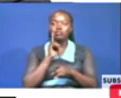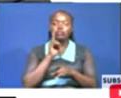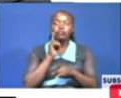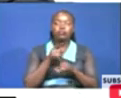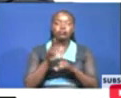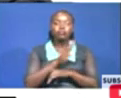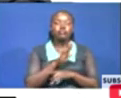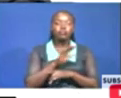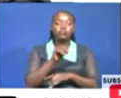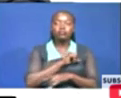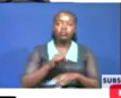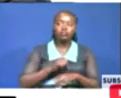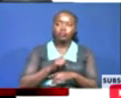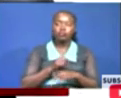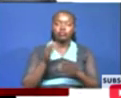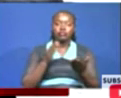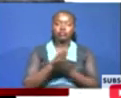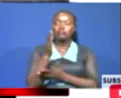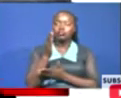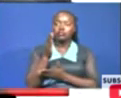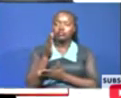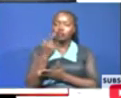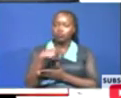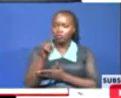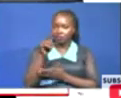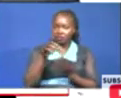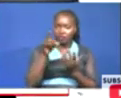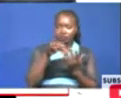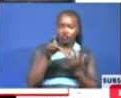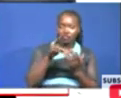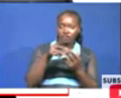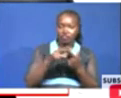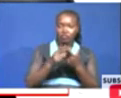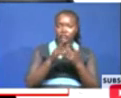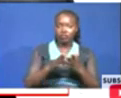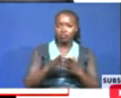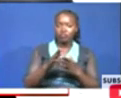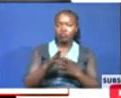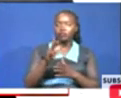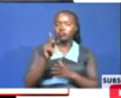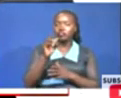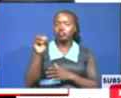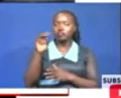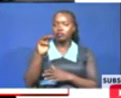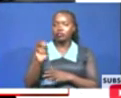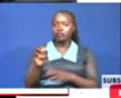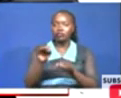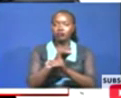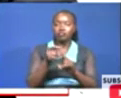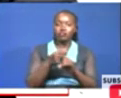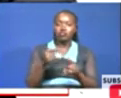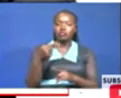the Senate has indeed approved the nomination of engineer Japheth Koome as the next Inspector General of Police, taking over from Hilary